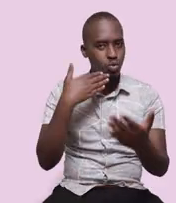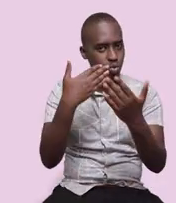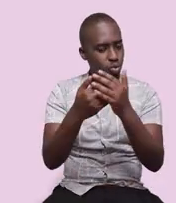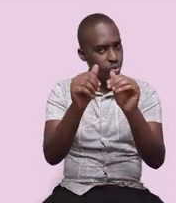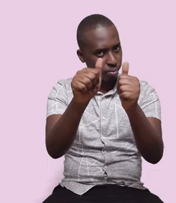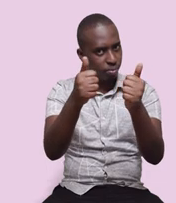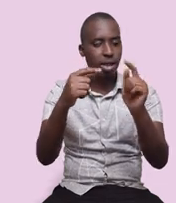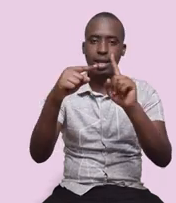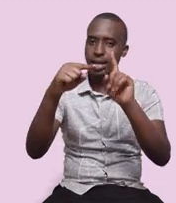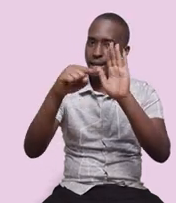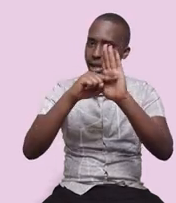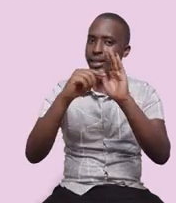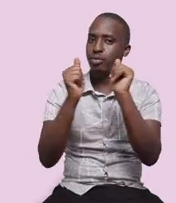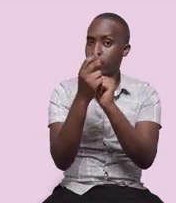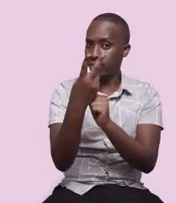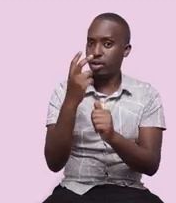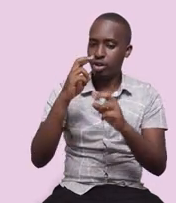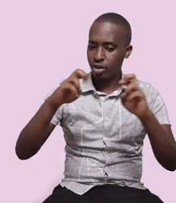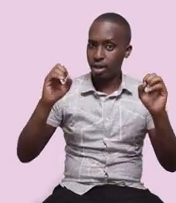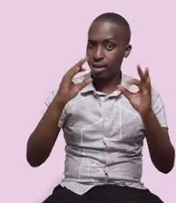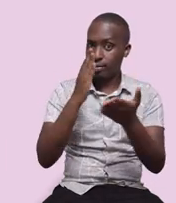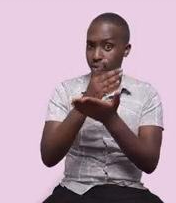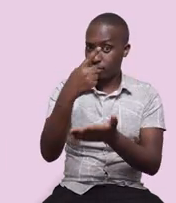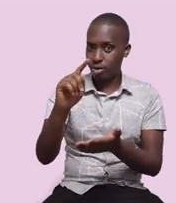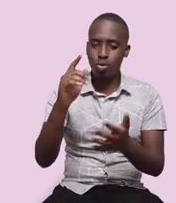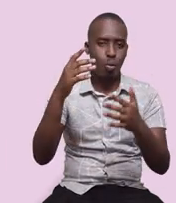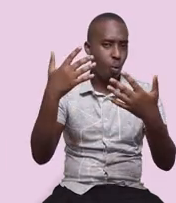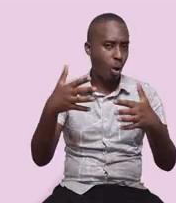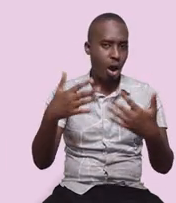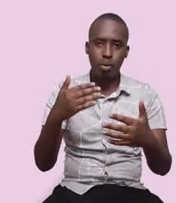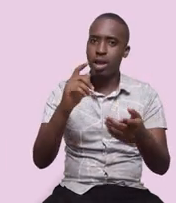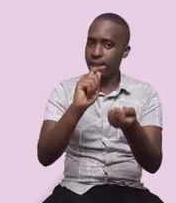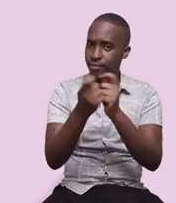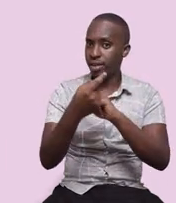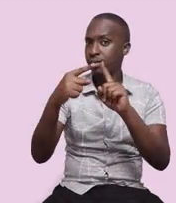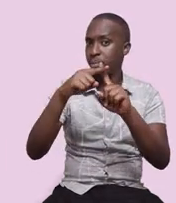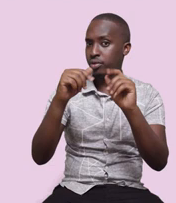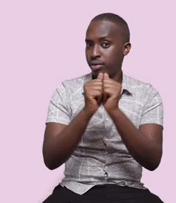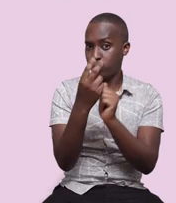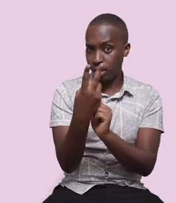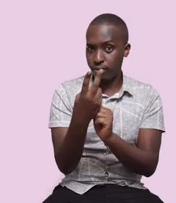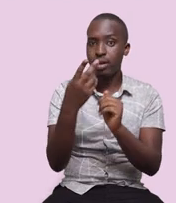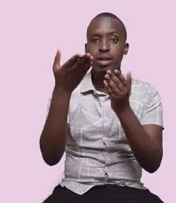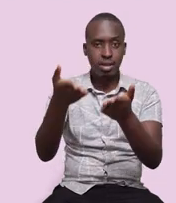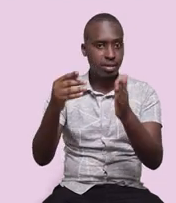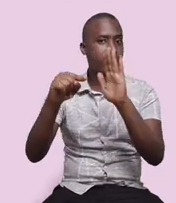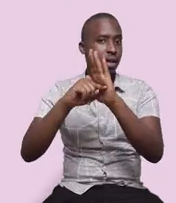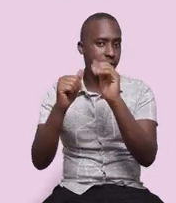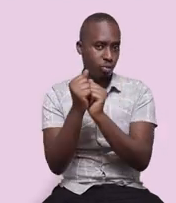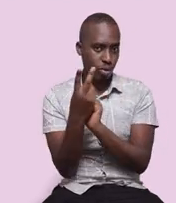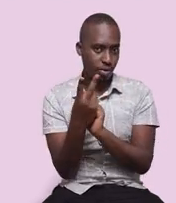Good, negative 12. Can we check it is right? Wow, the inverse of positive 12 is negative